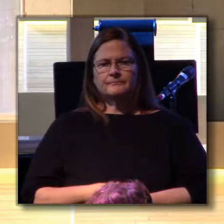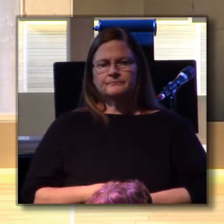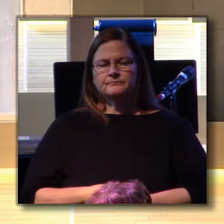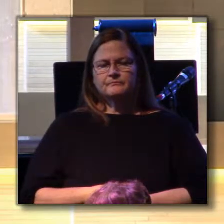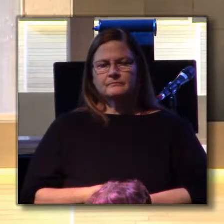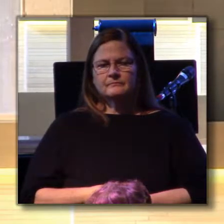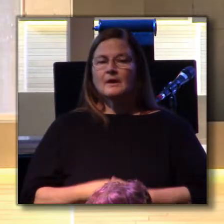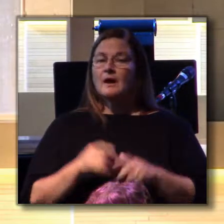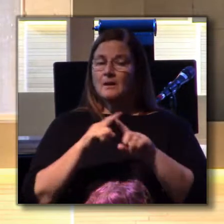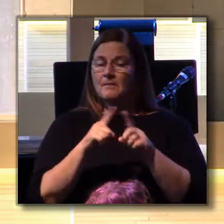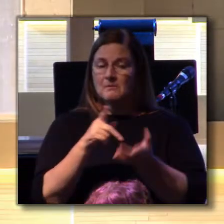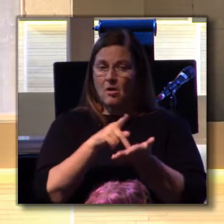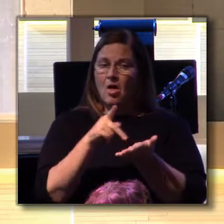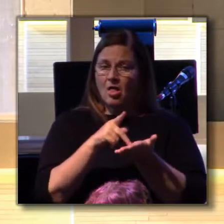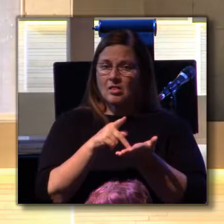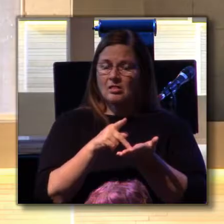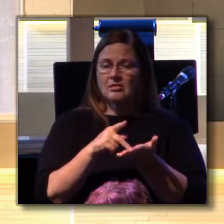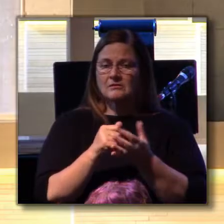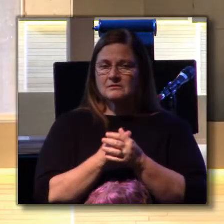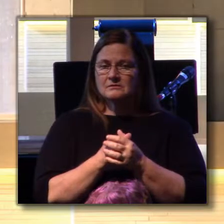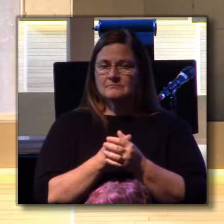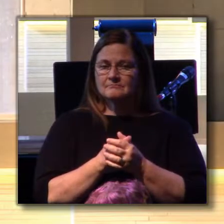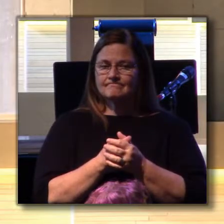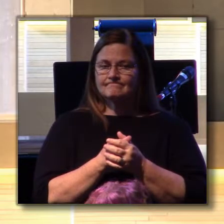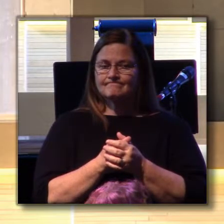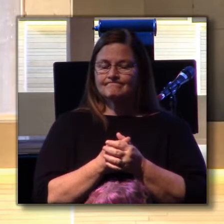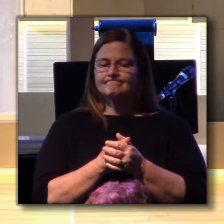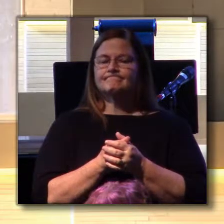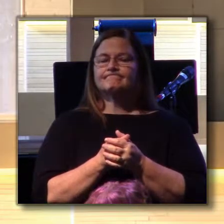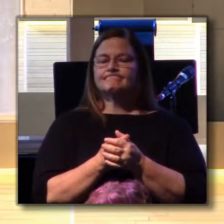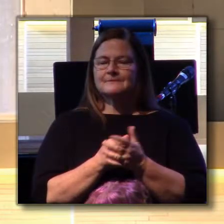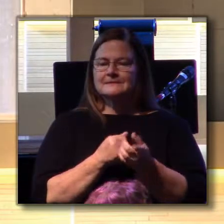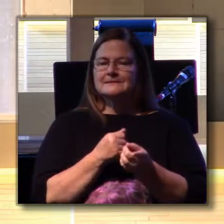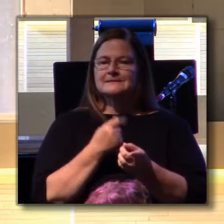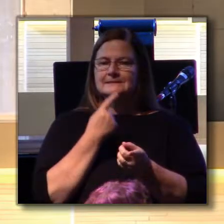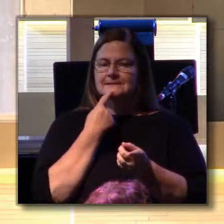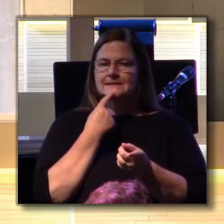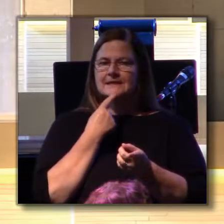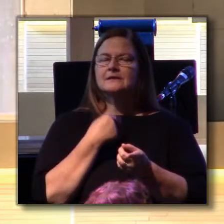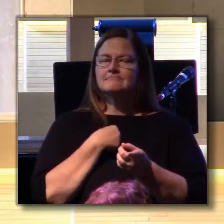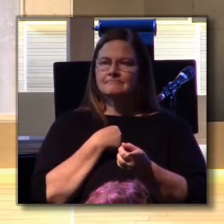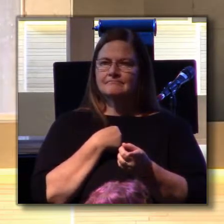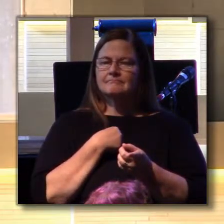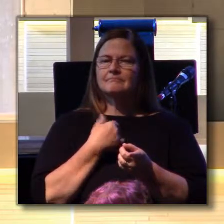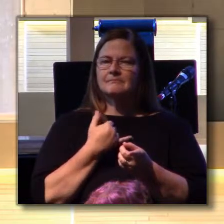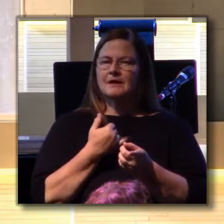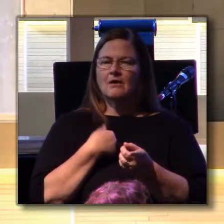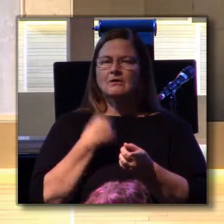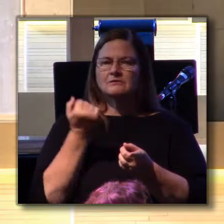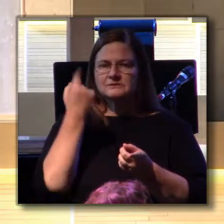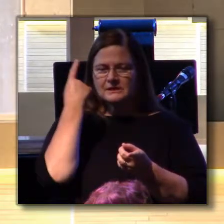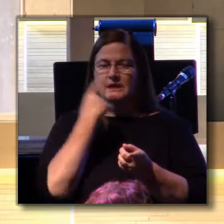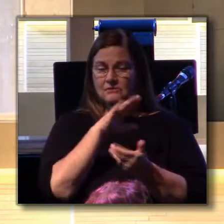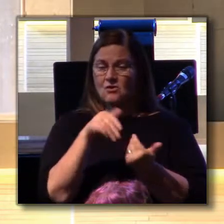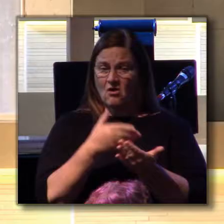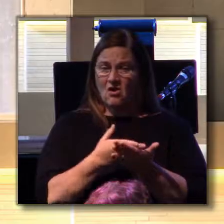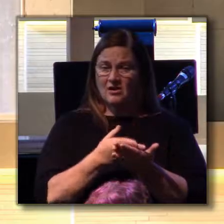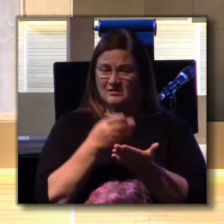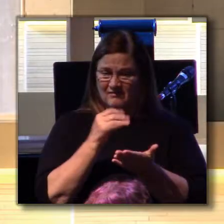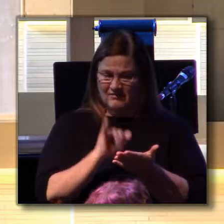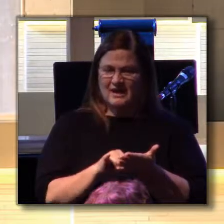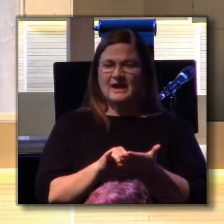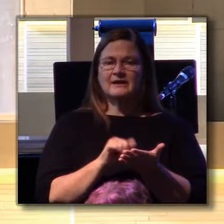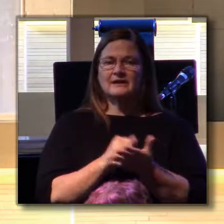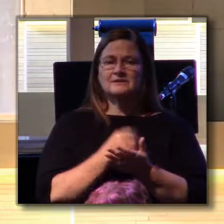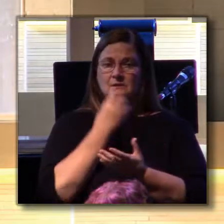And yet he got to a point where he said, I now see that all of that, as precious and as valuable as it is to